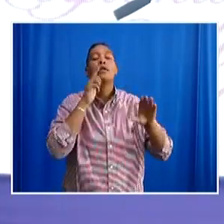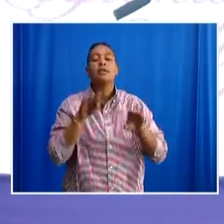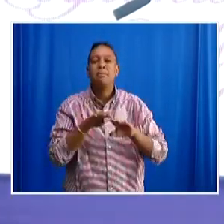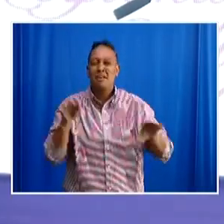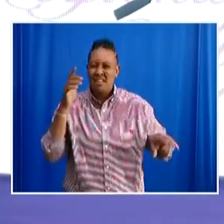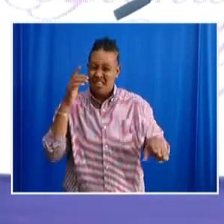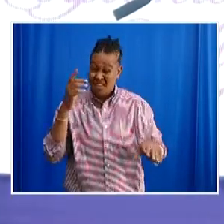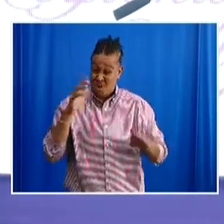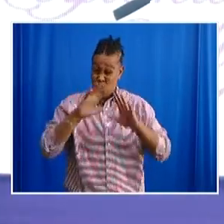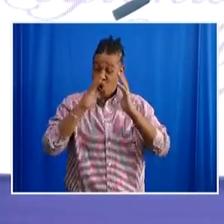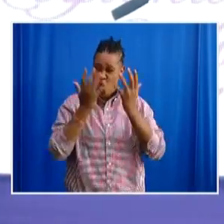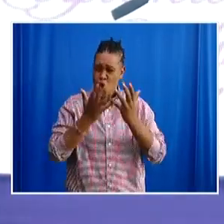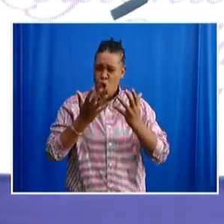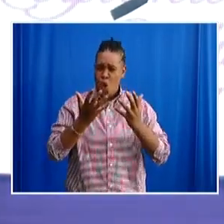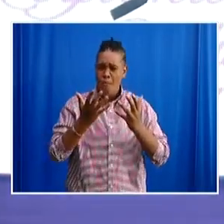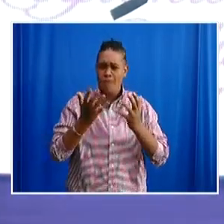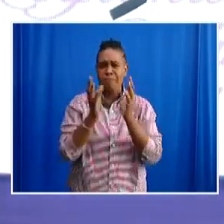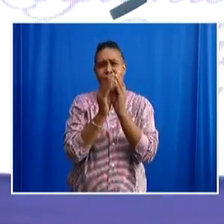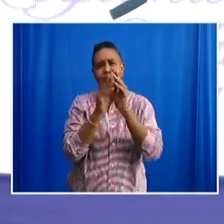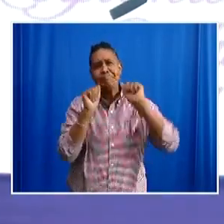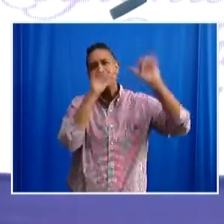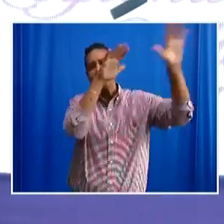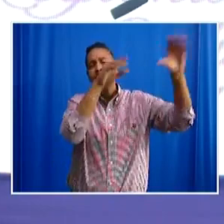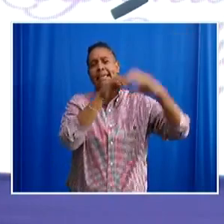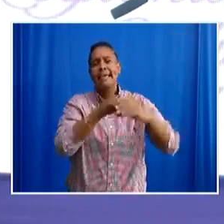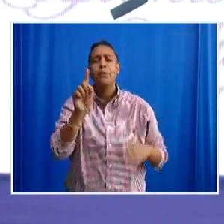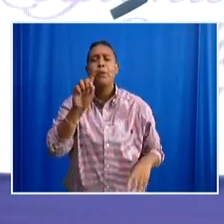risk reduction in Geneva, Switzerland.